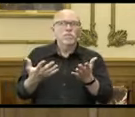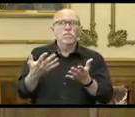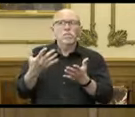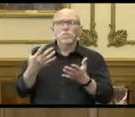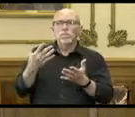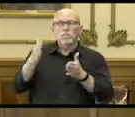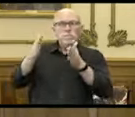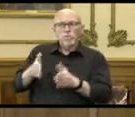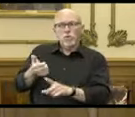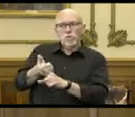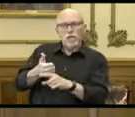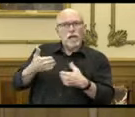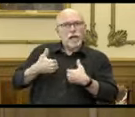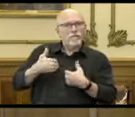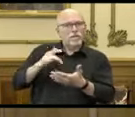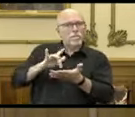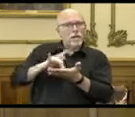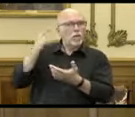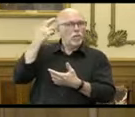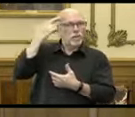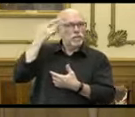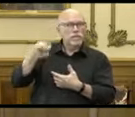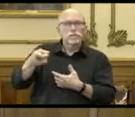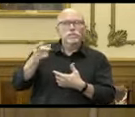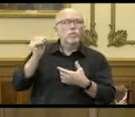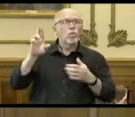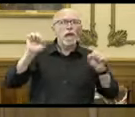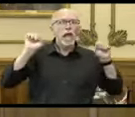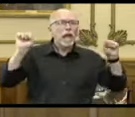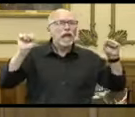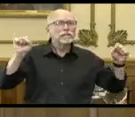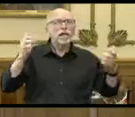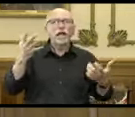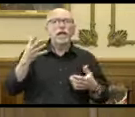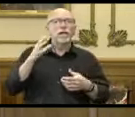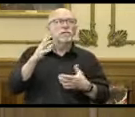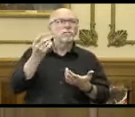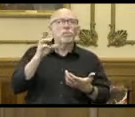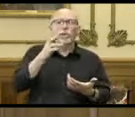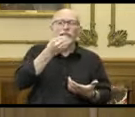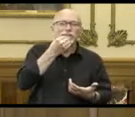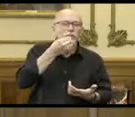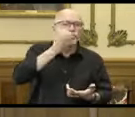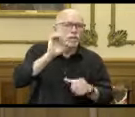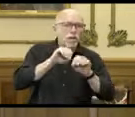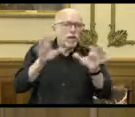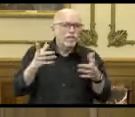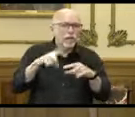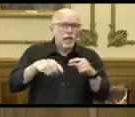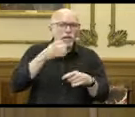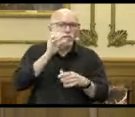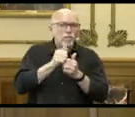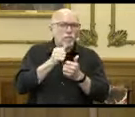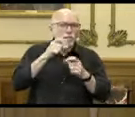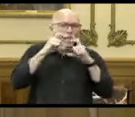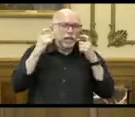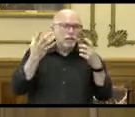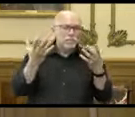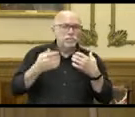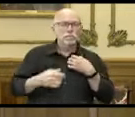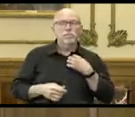medical purposes, exercising, and obviously eating and drinking. Now, I know